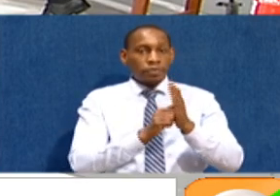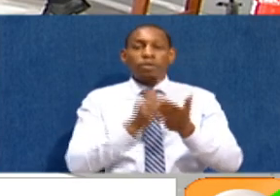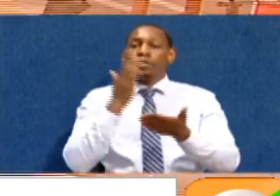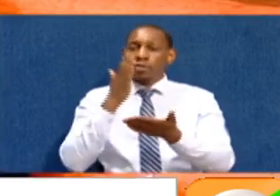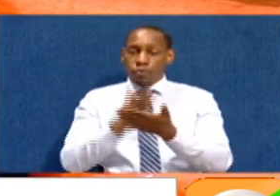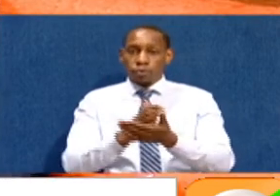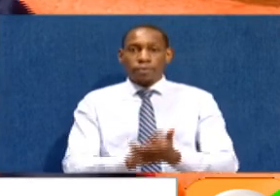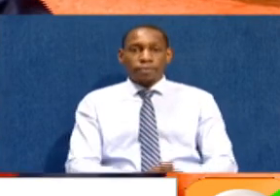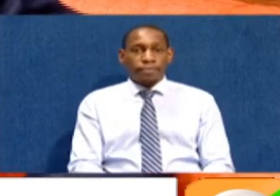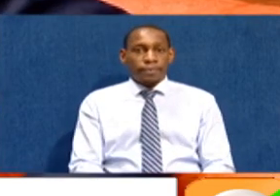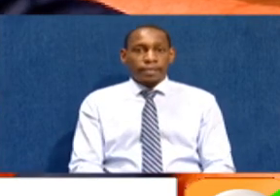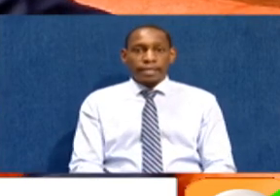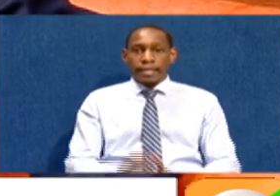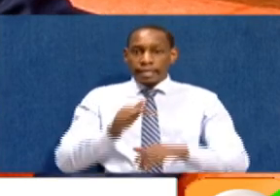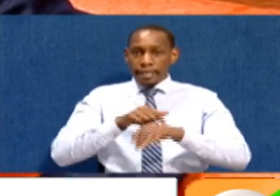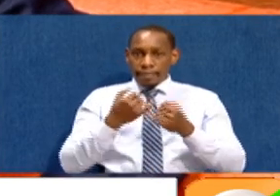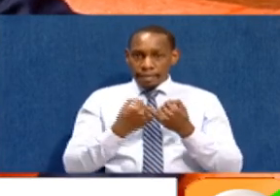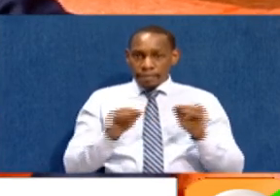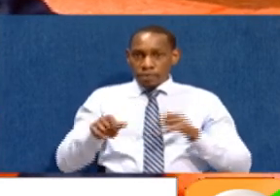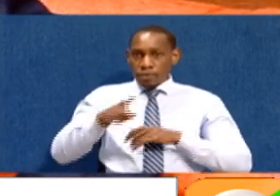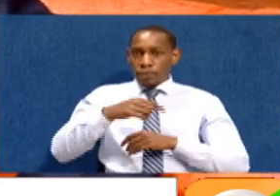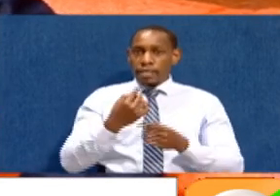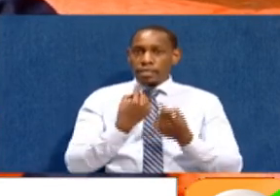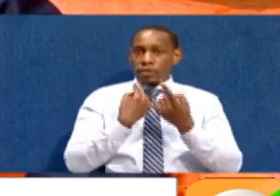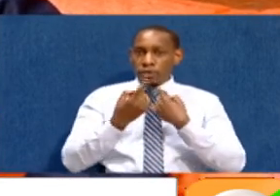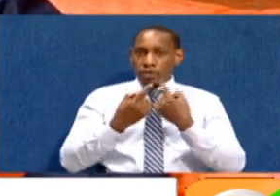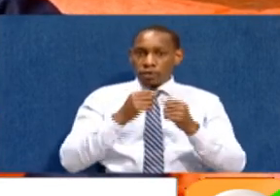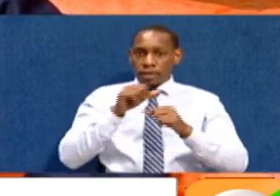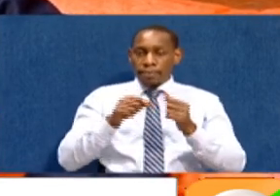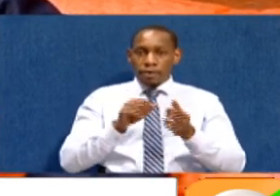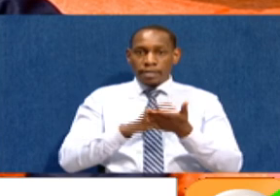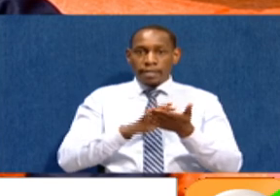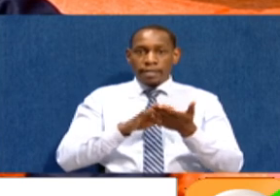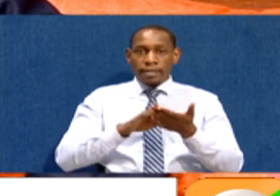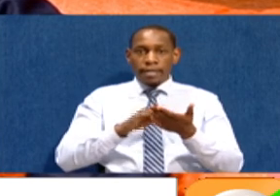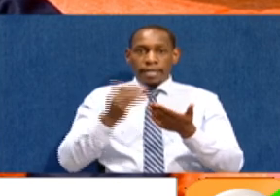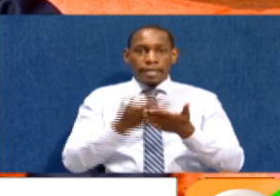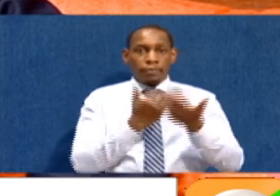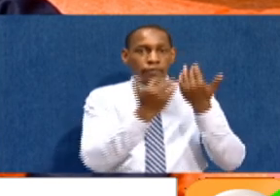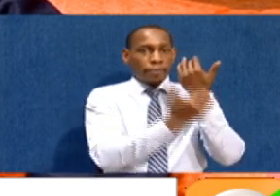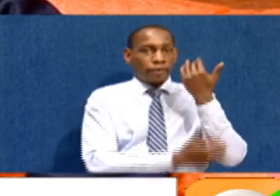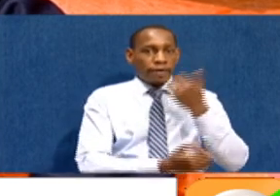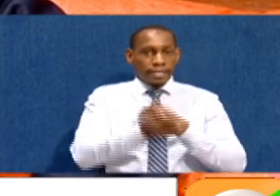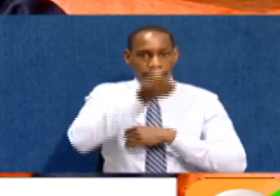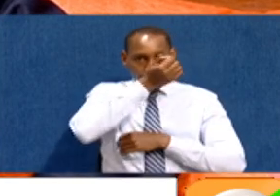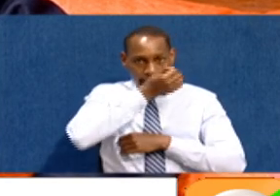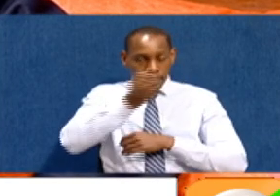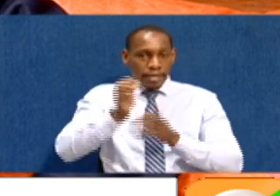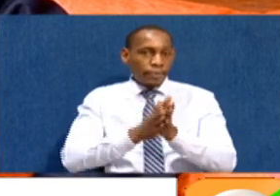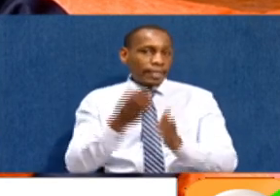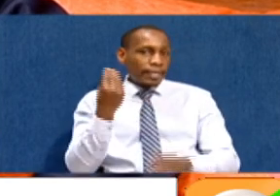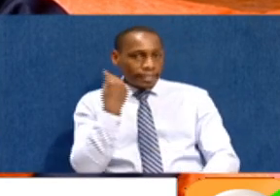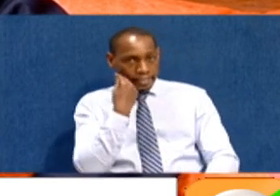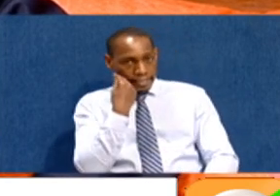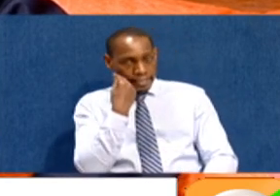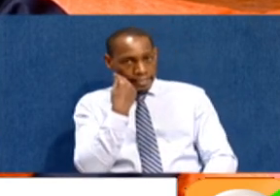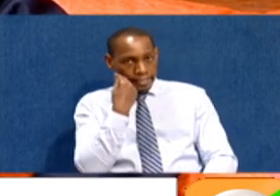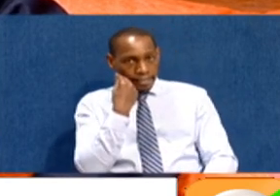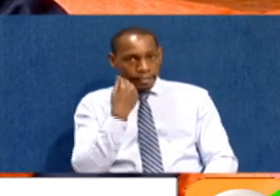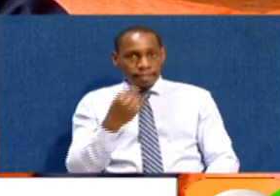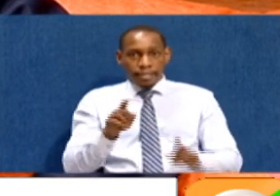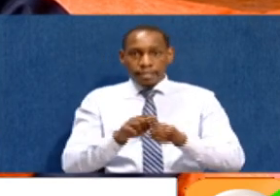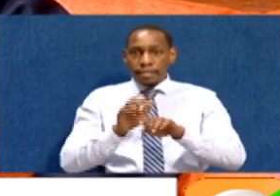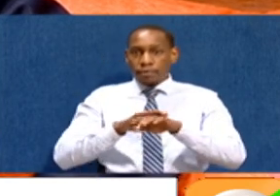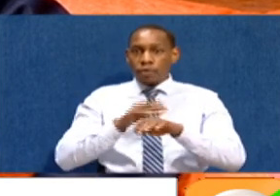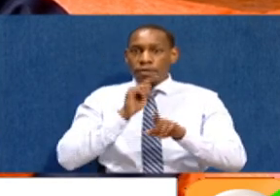has. At independence, we were talking about defeating poverty, ignorance, and disease. And my